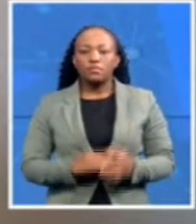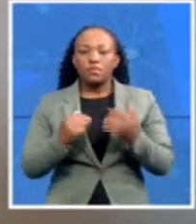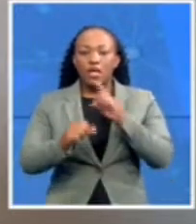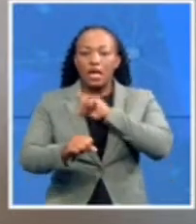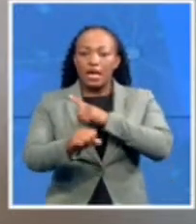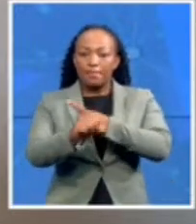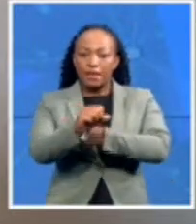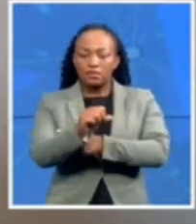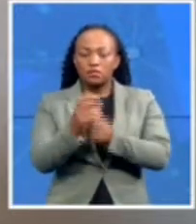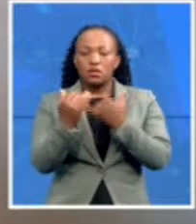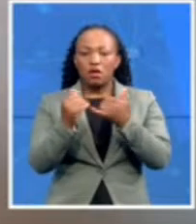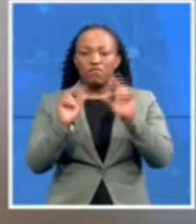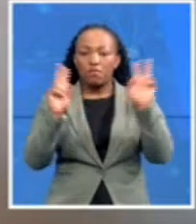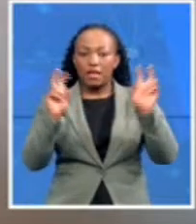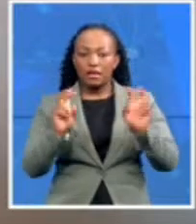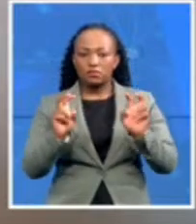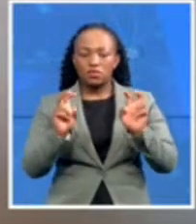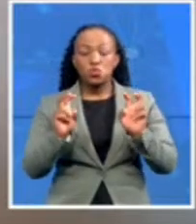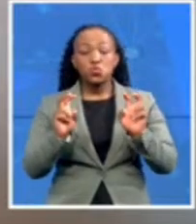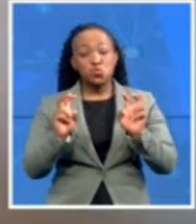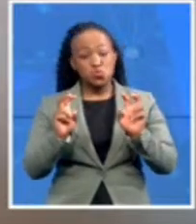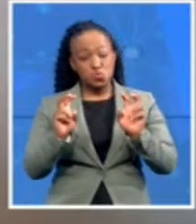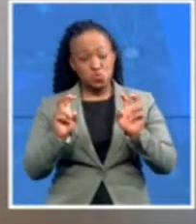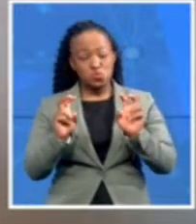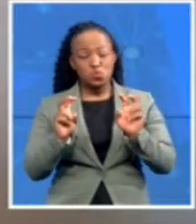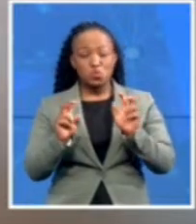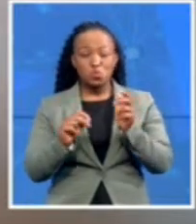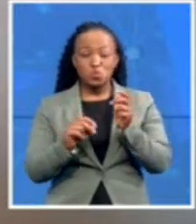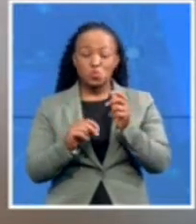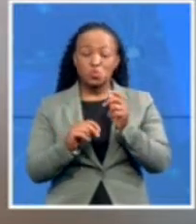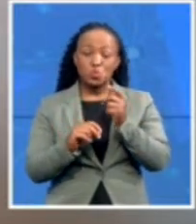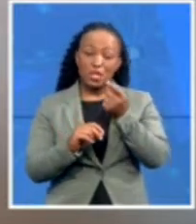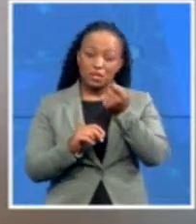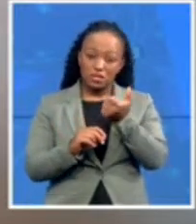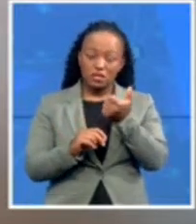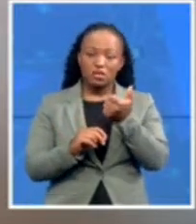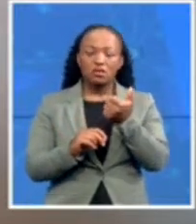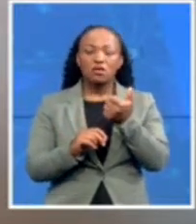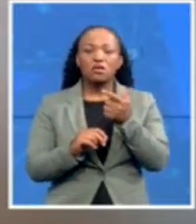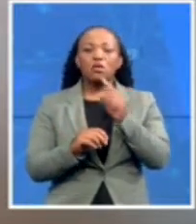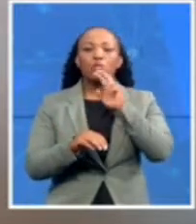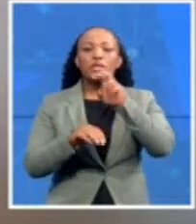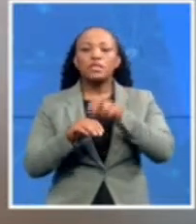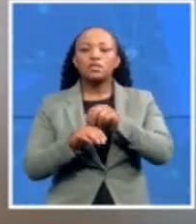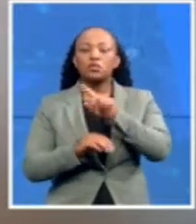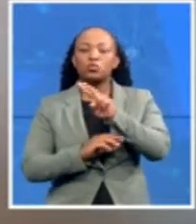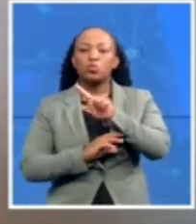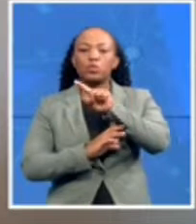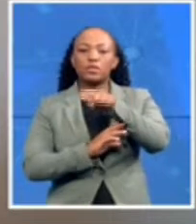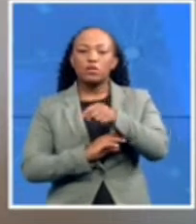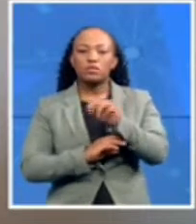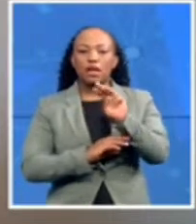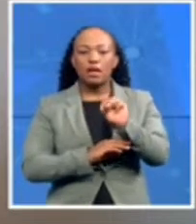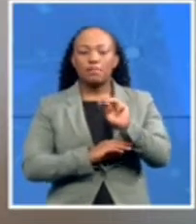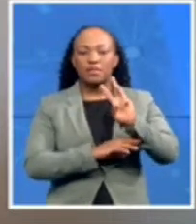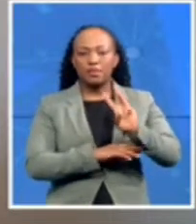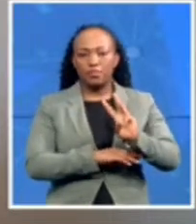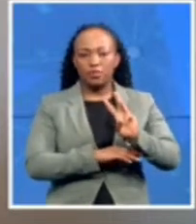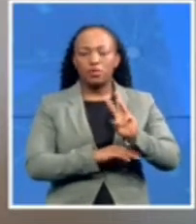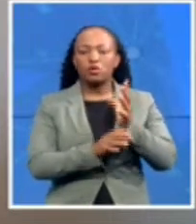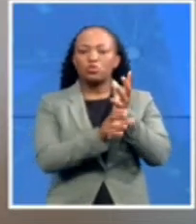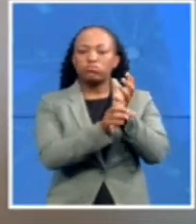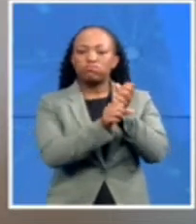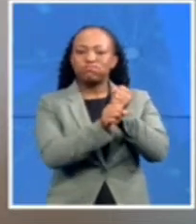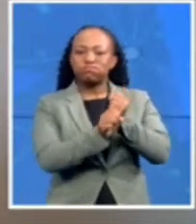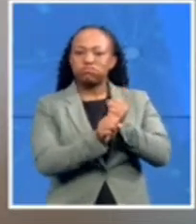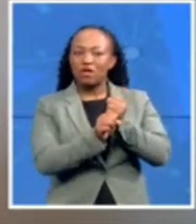maintain reserves of about 2,000 megawatts to cater for any unforeseen incidents in the system.